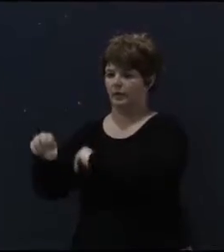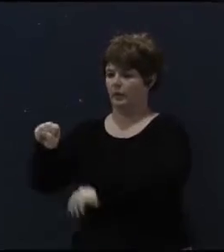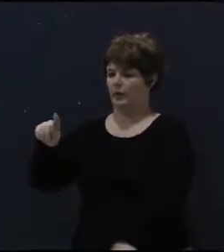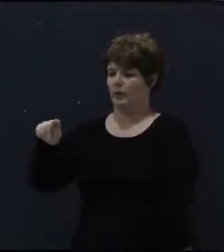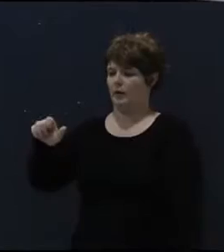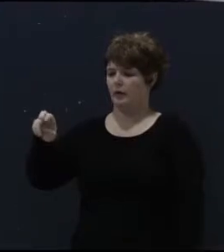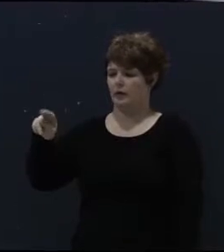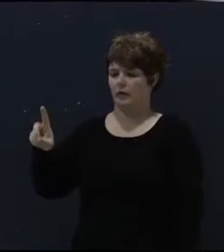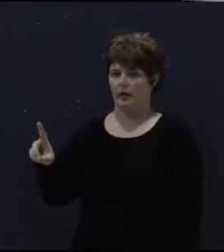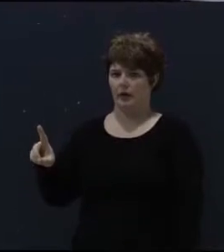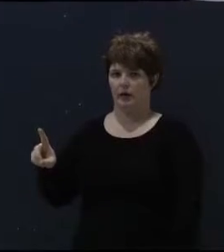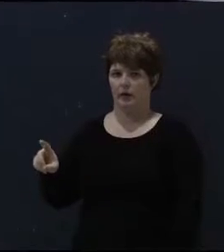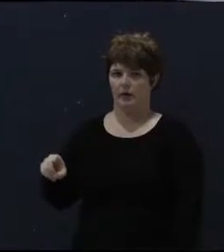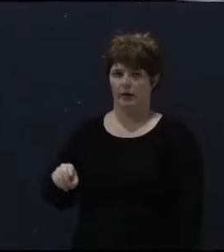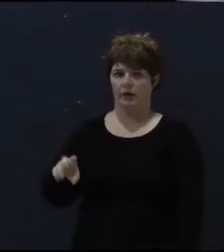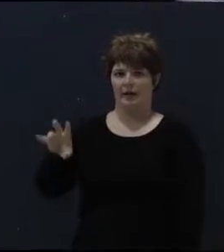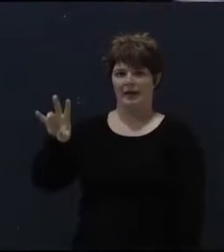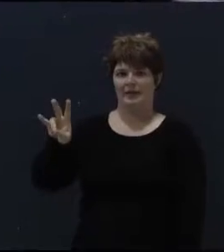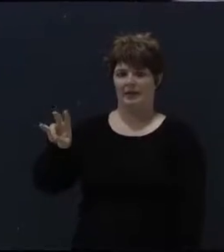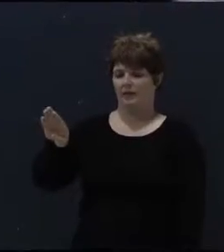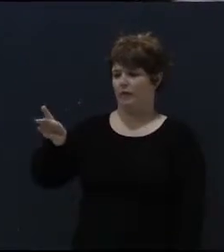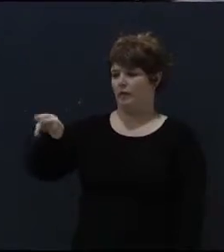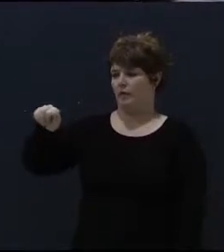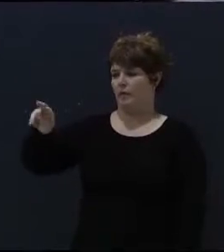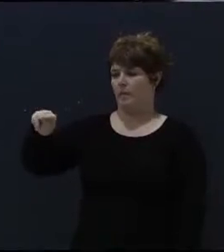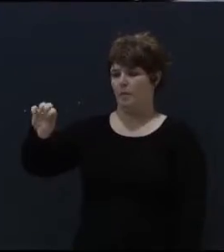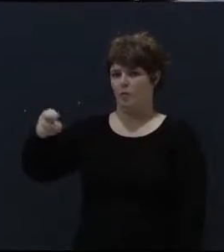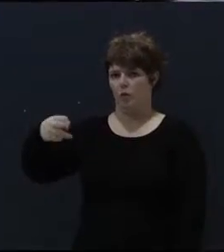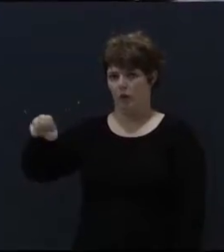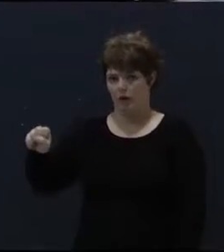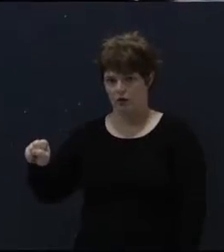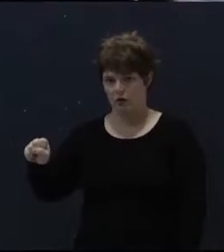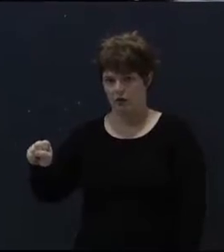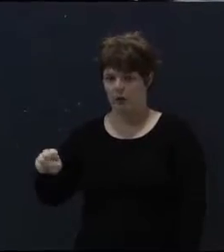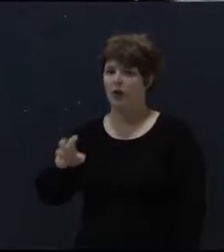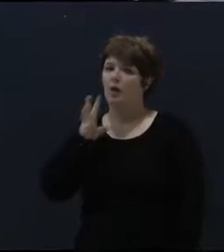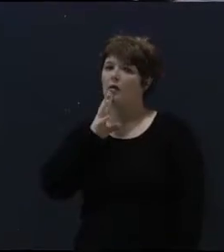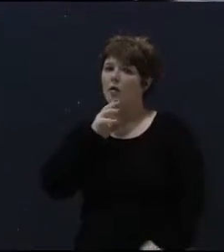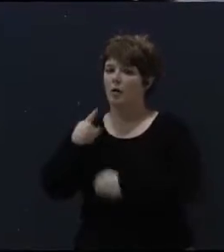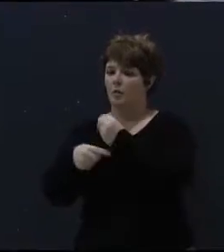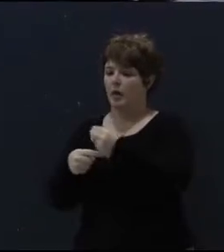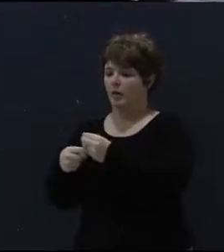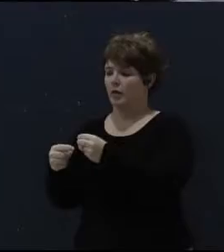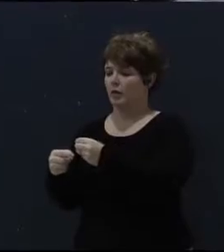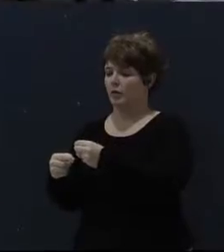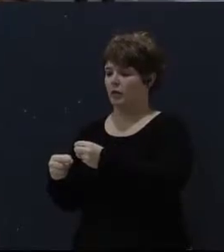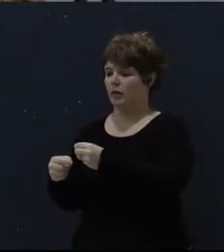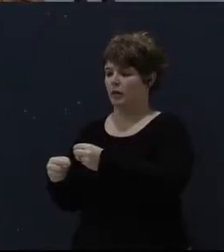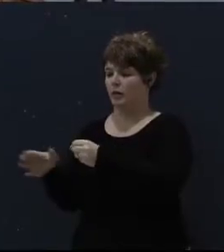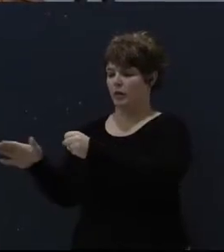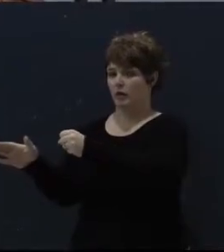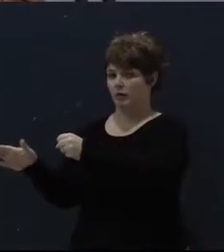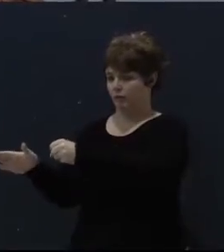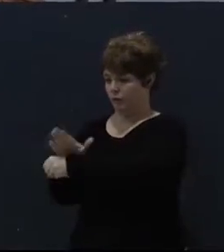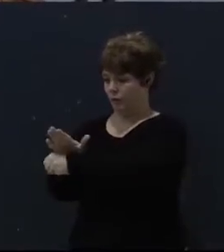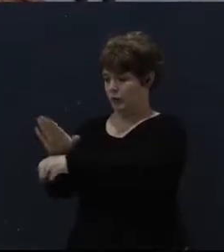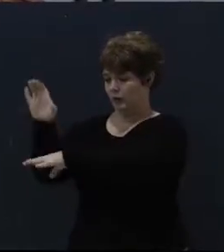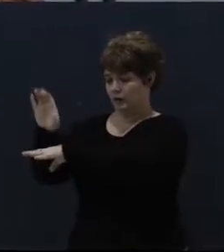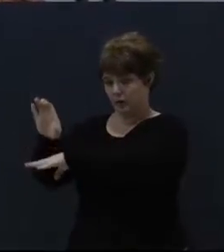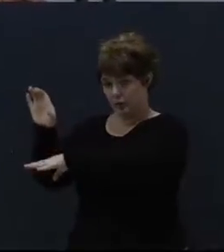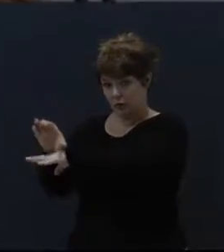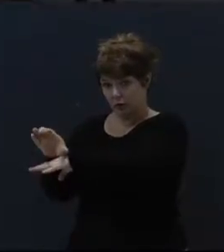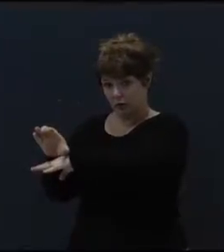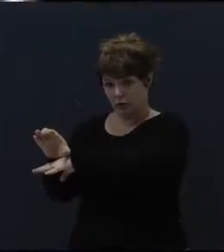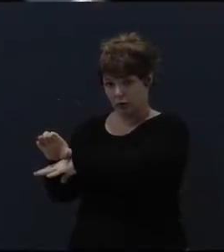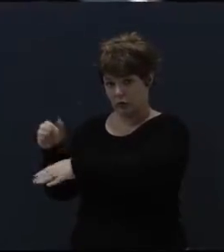Had seven branches. Speaks of the completeness of the church. In that lampstand, you want